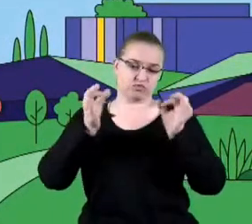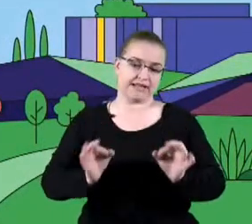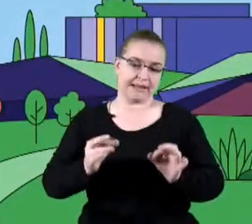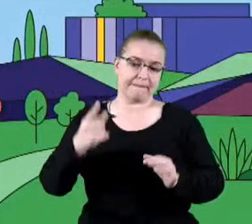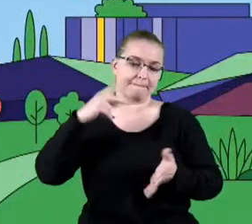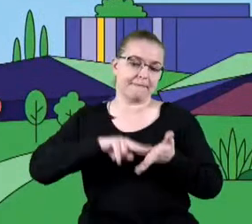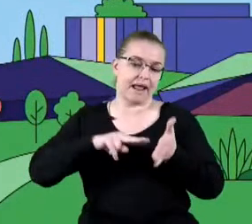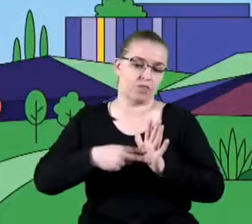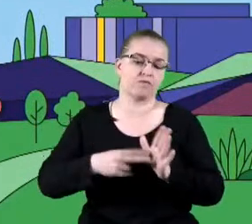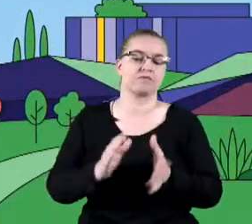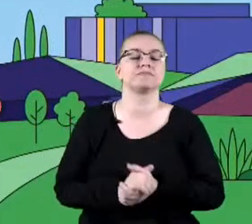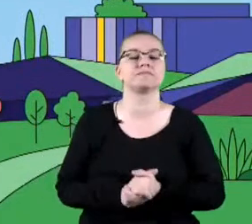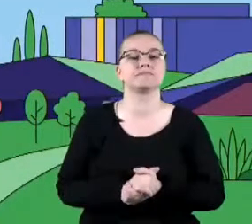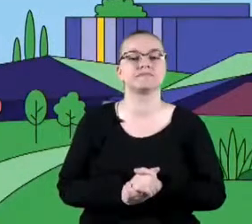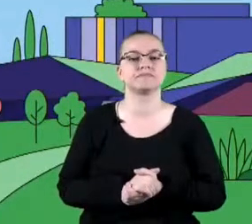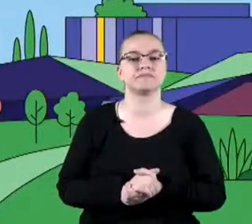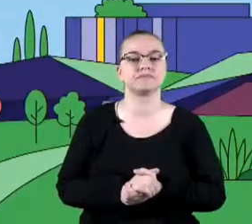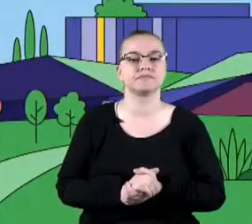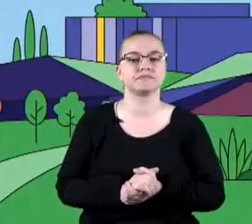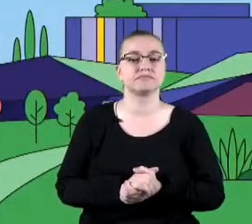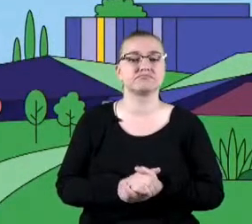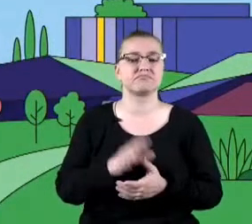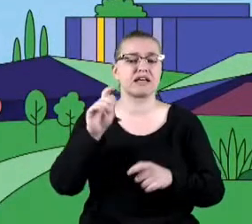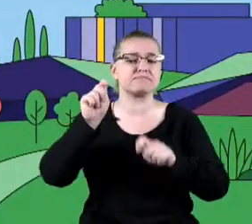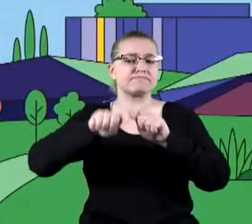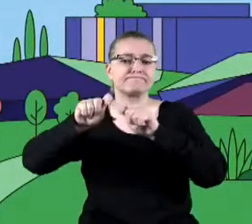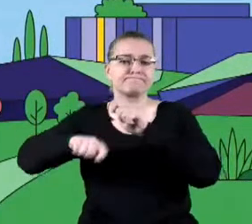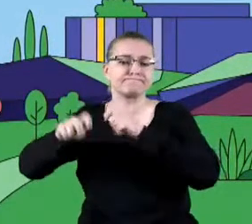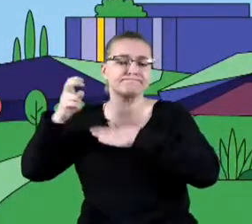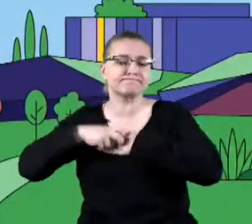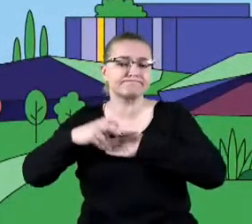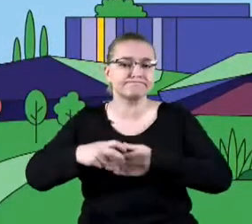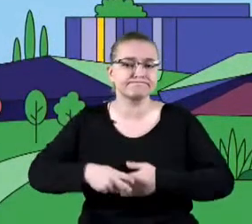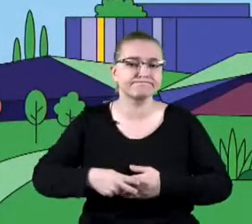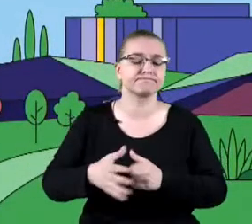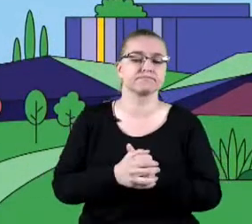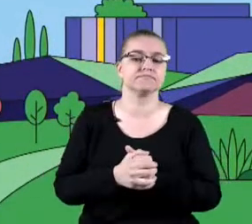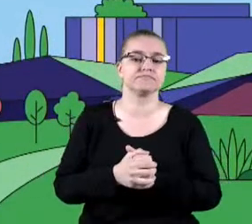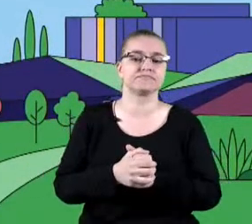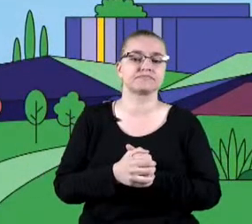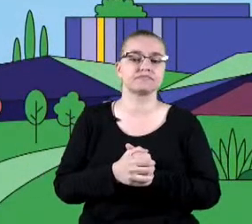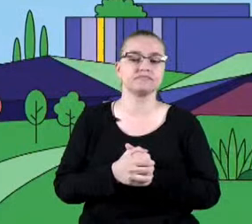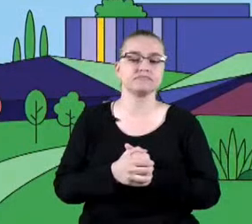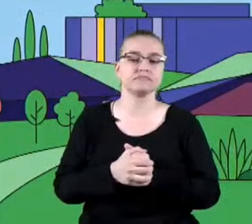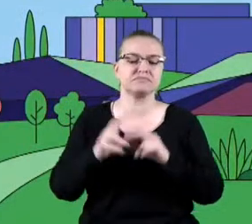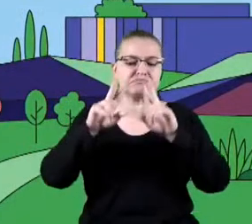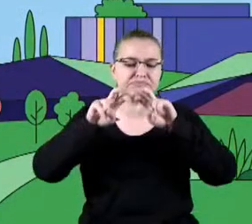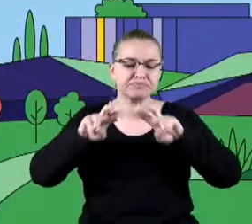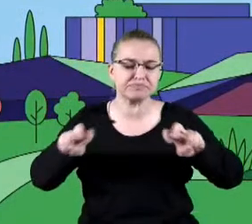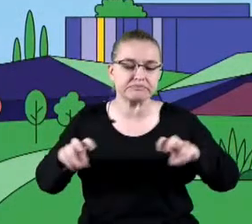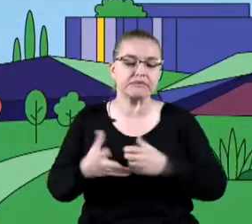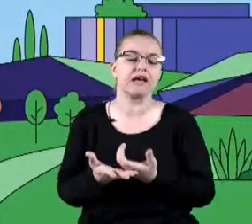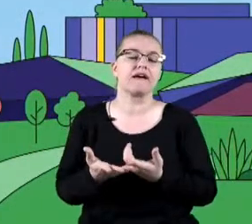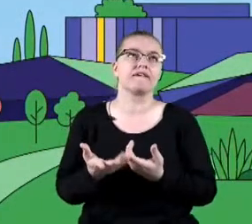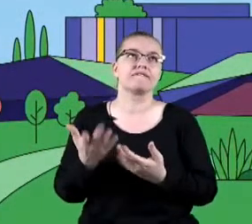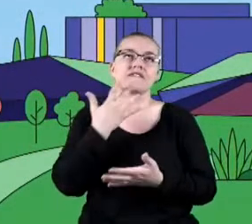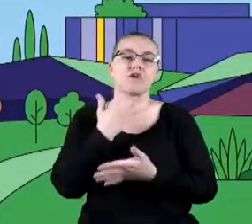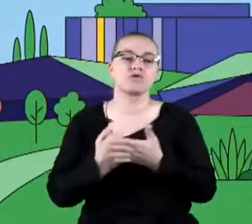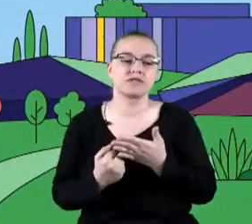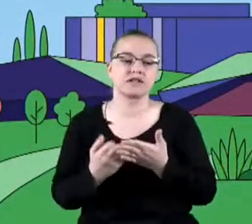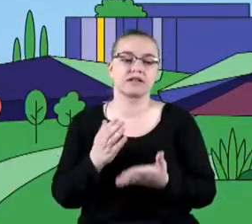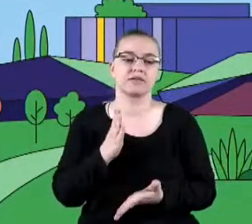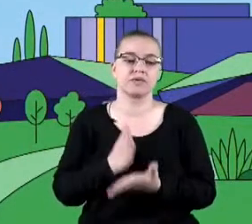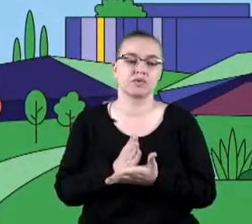These are the diagnostic that was used by the study, which are business environment, economic governance, basic infrastructure